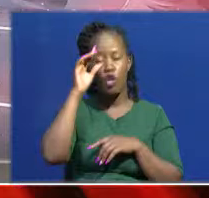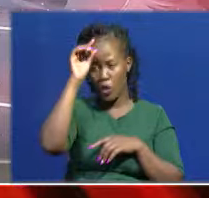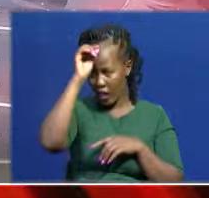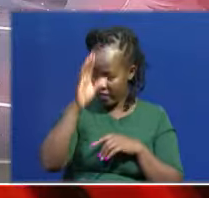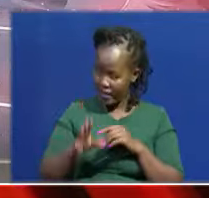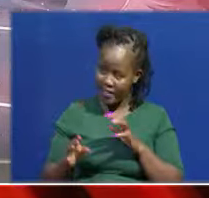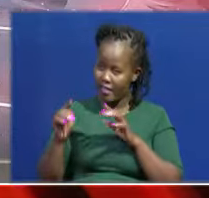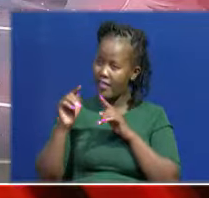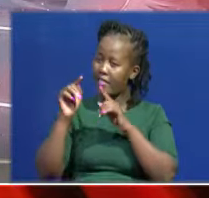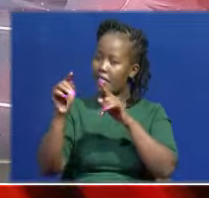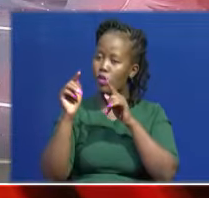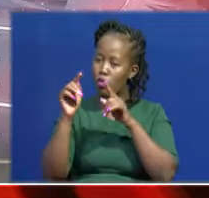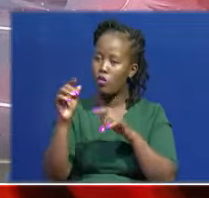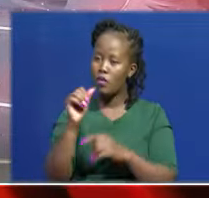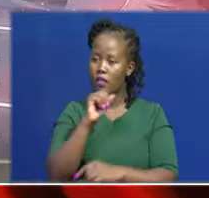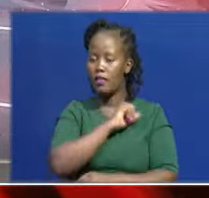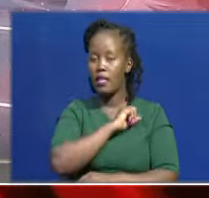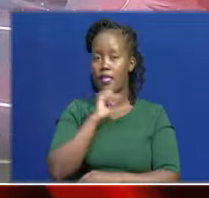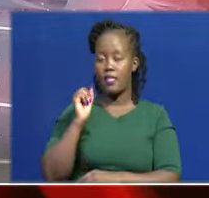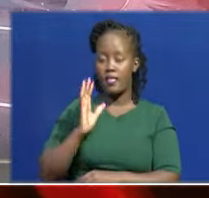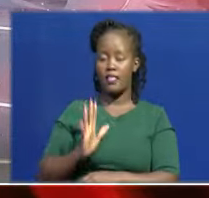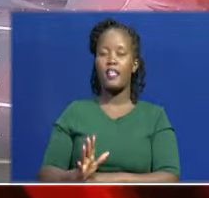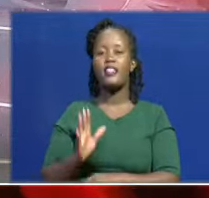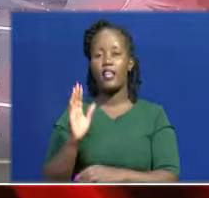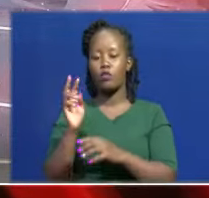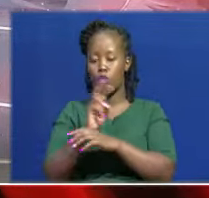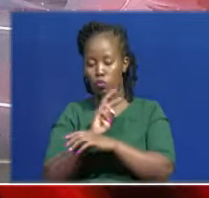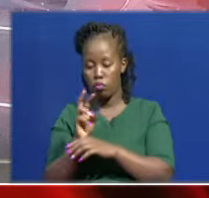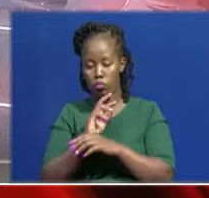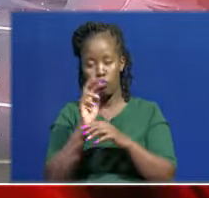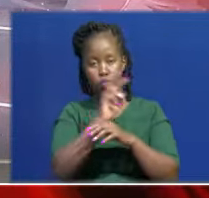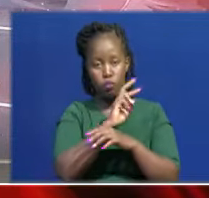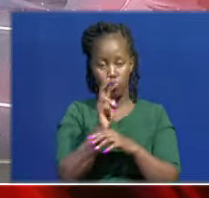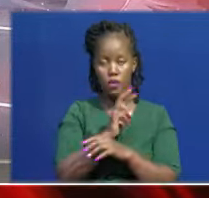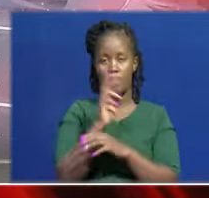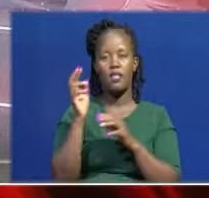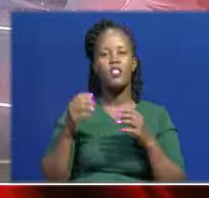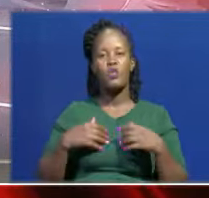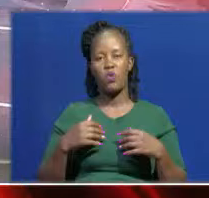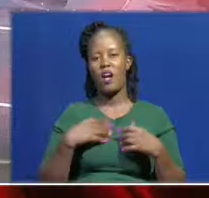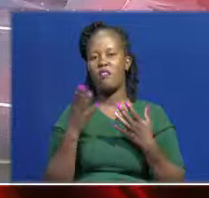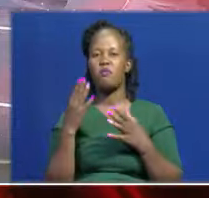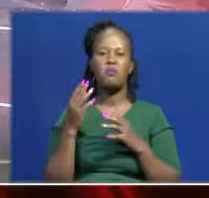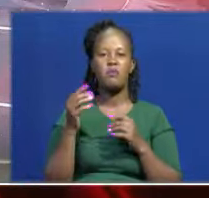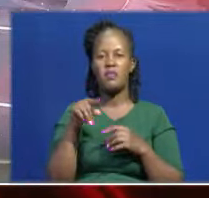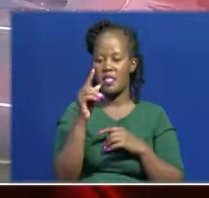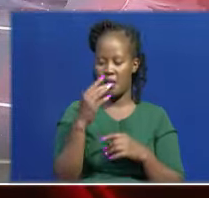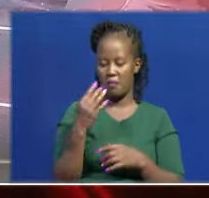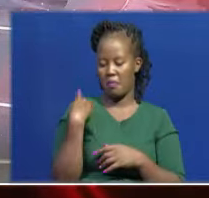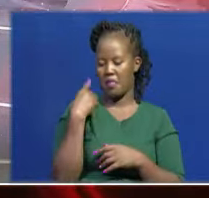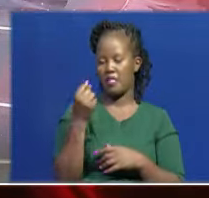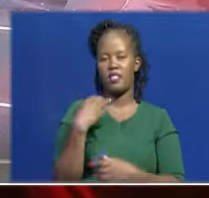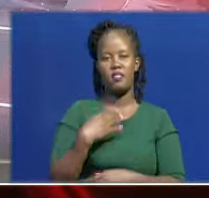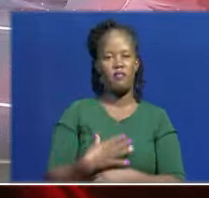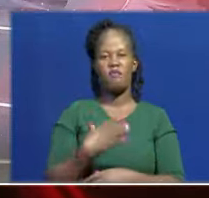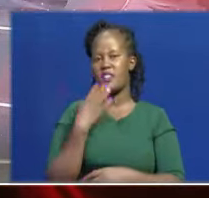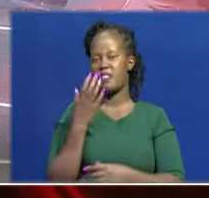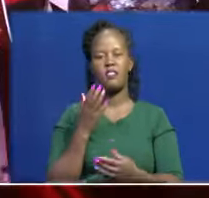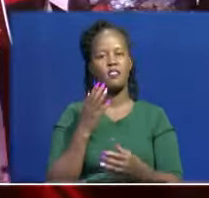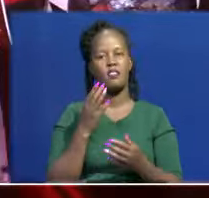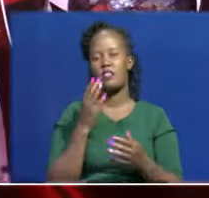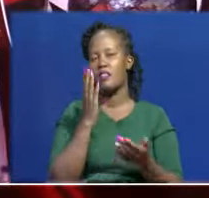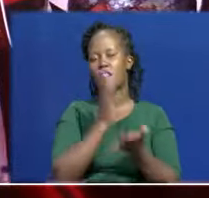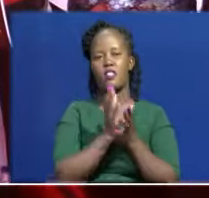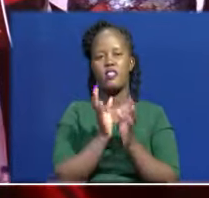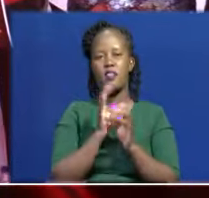accusing the Senate Watchdog Committee on County Public Accounts of being malicious in their recent visit to the county.